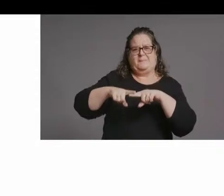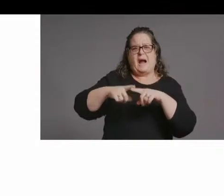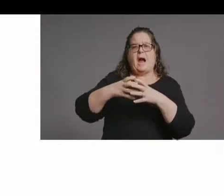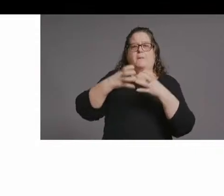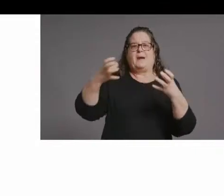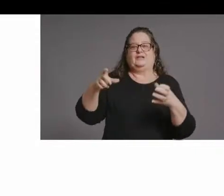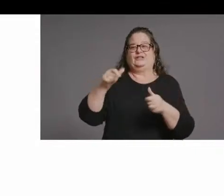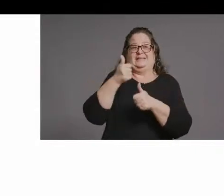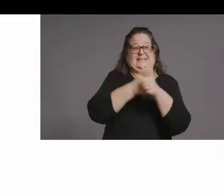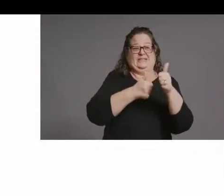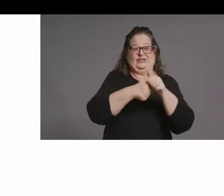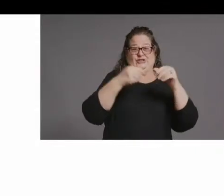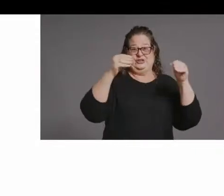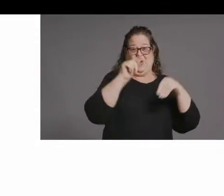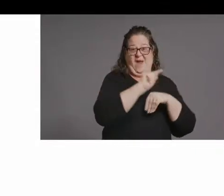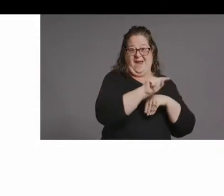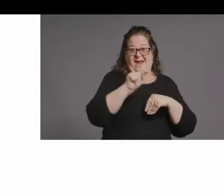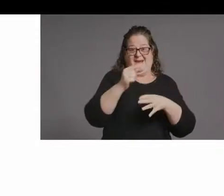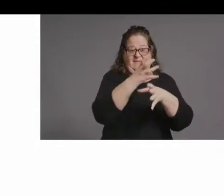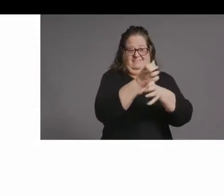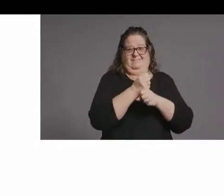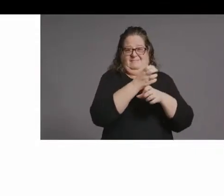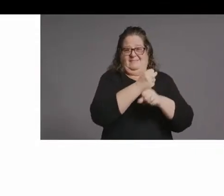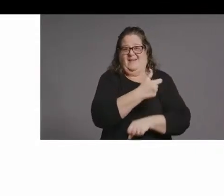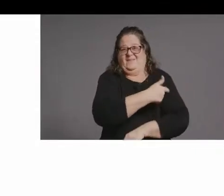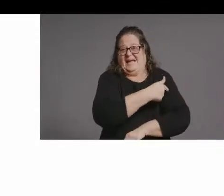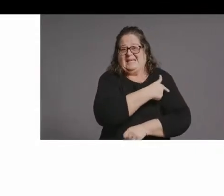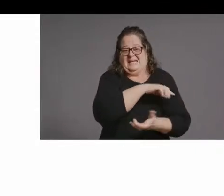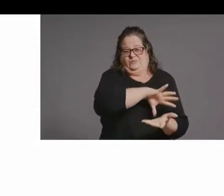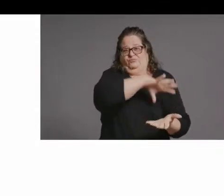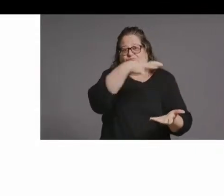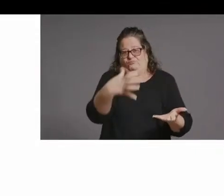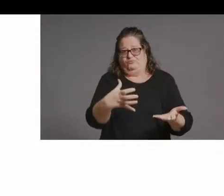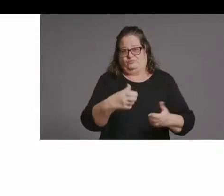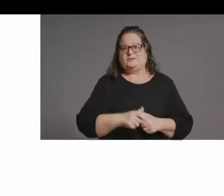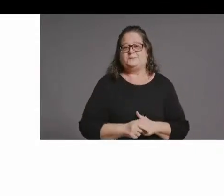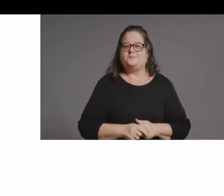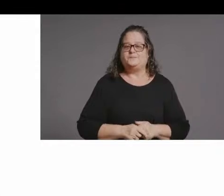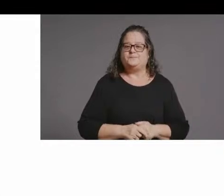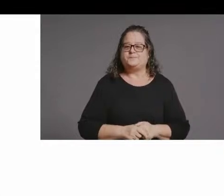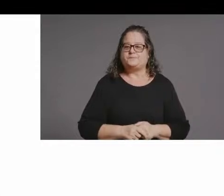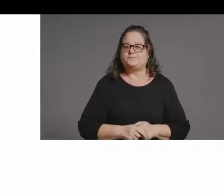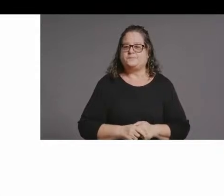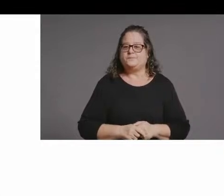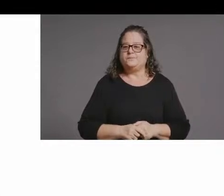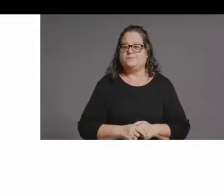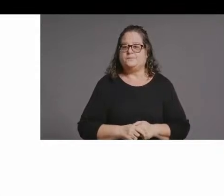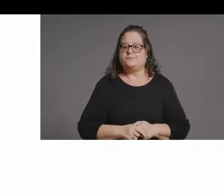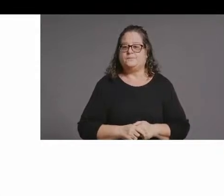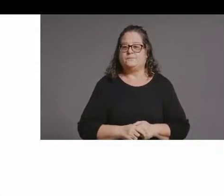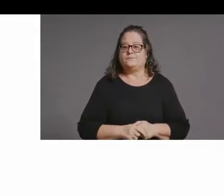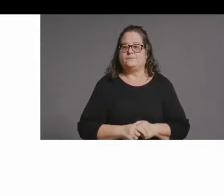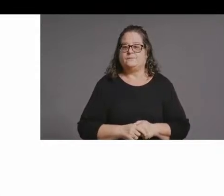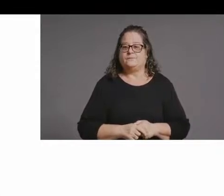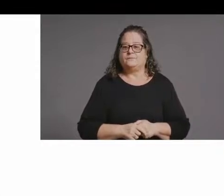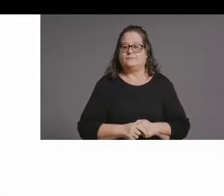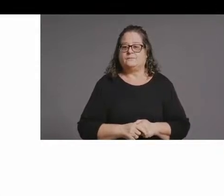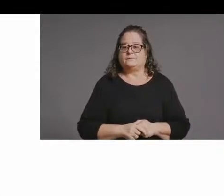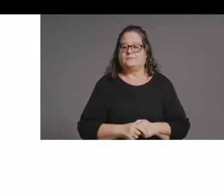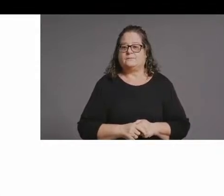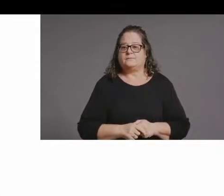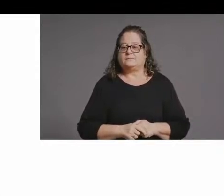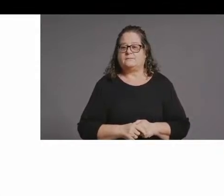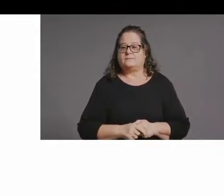We have been working very closely over the last week or so to get the FEMA vaccination sites in Pima